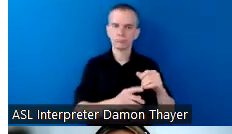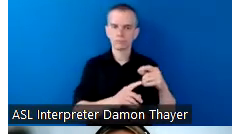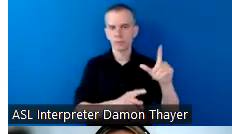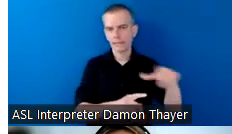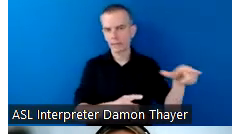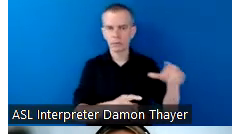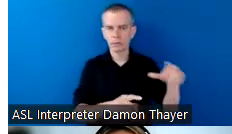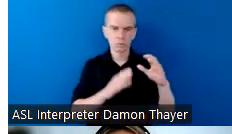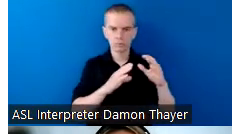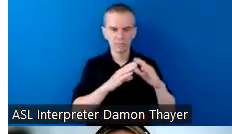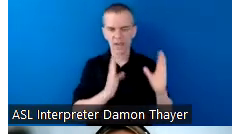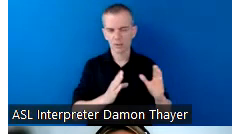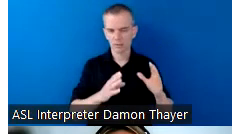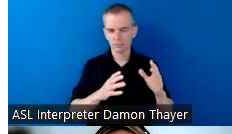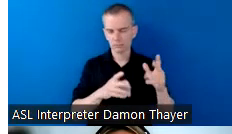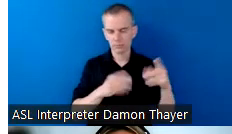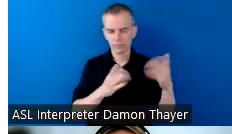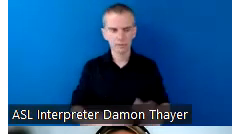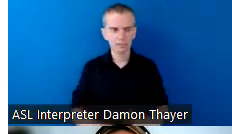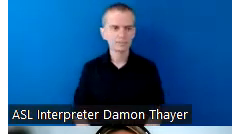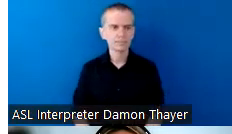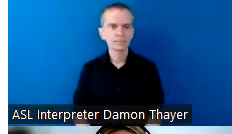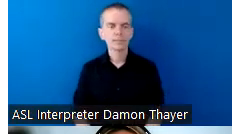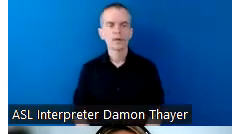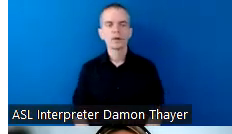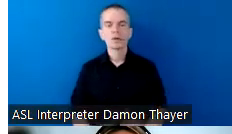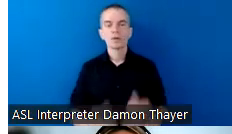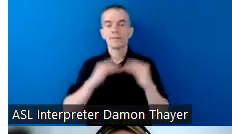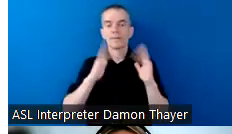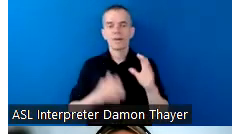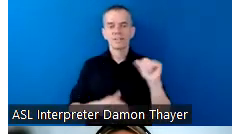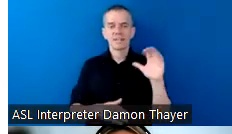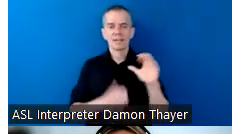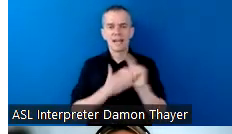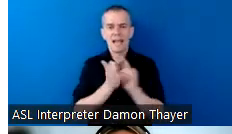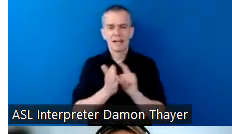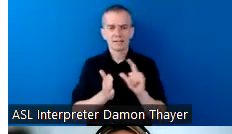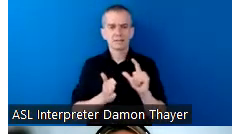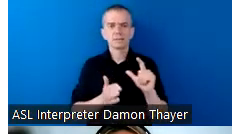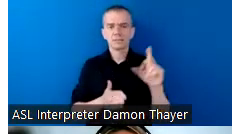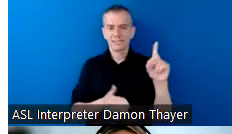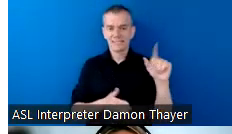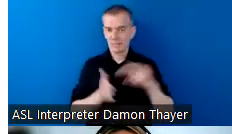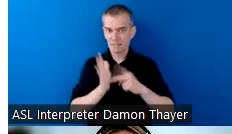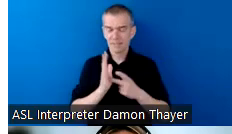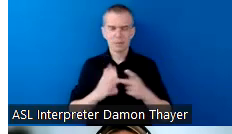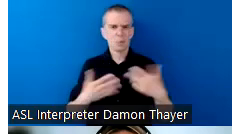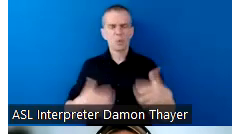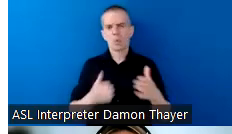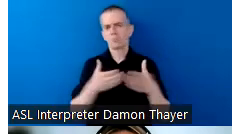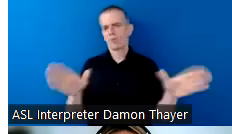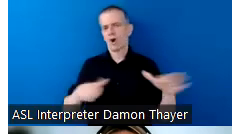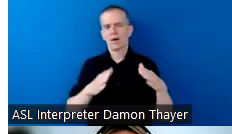So the definition of disability under the Fair Housing Act is very broad and inclusive, and it was written that way on